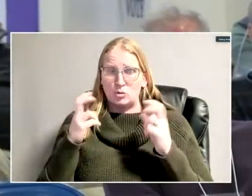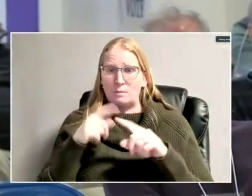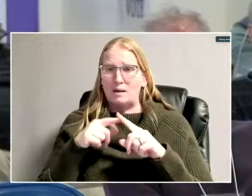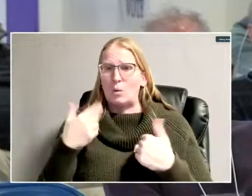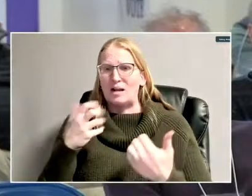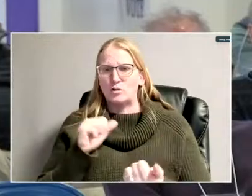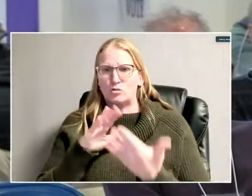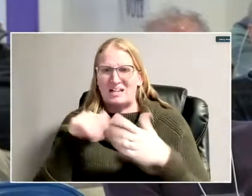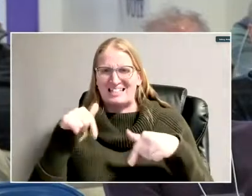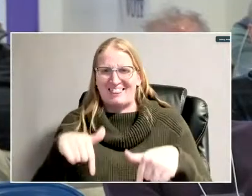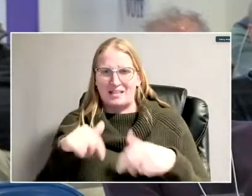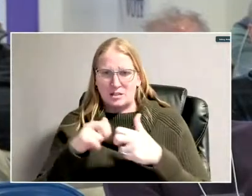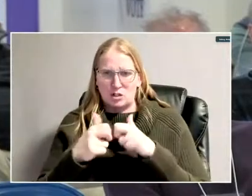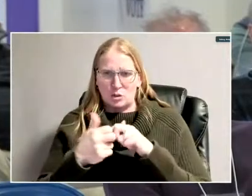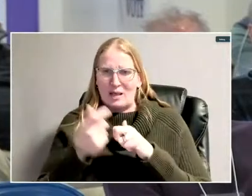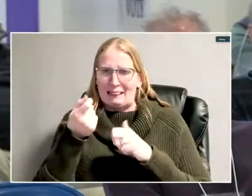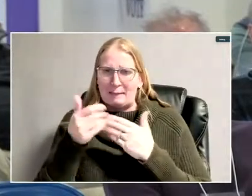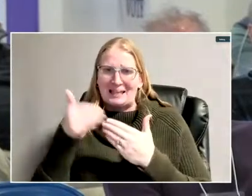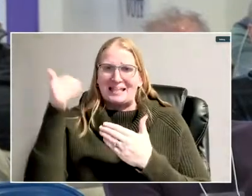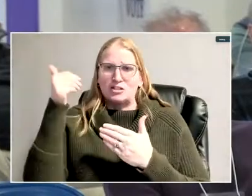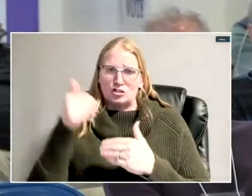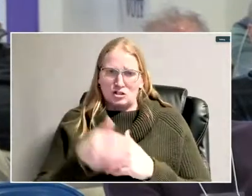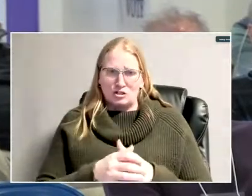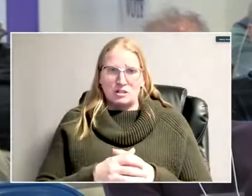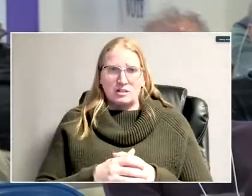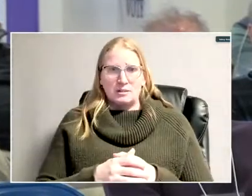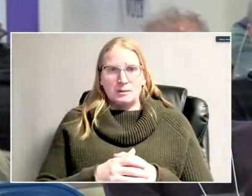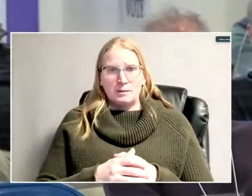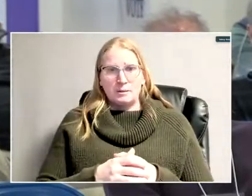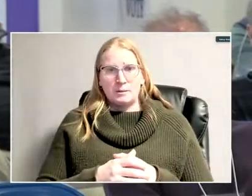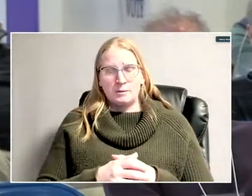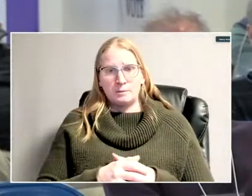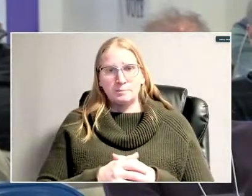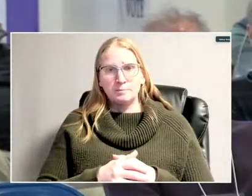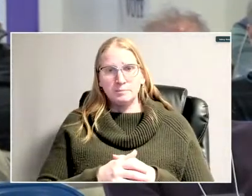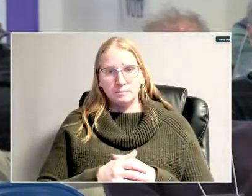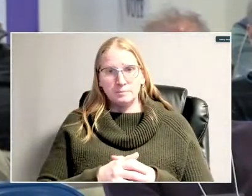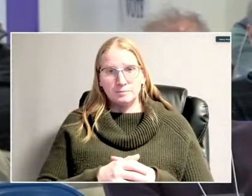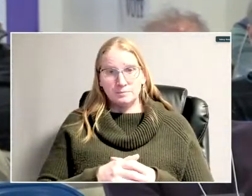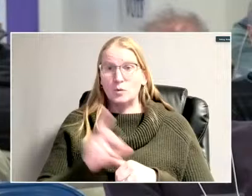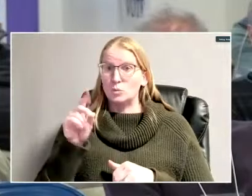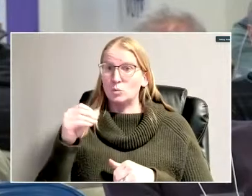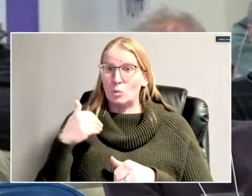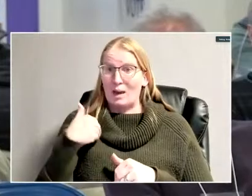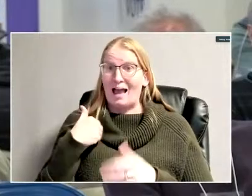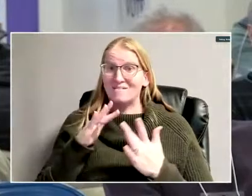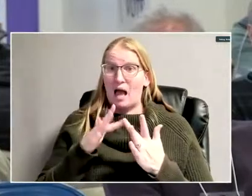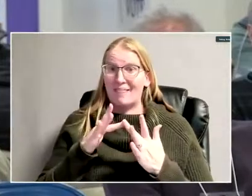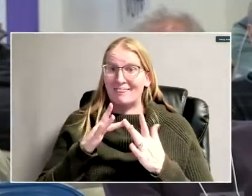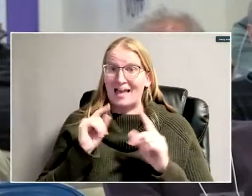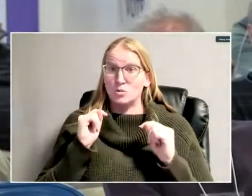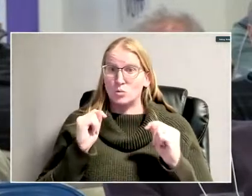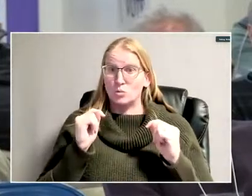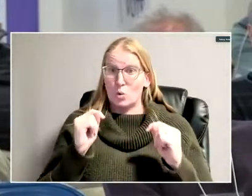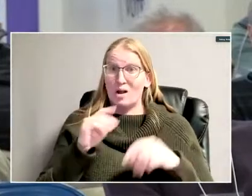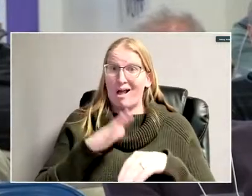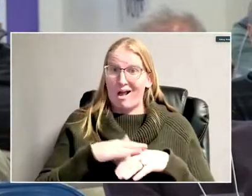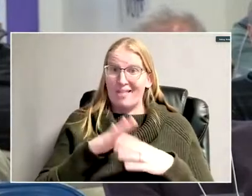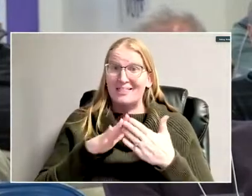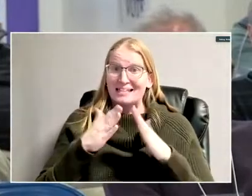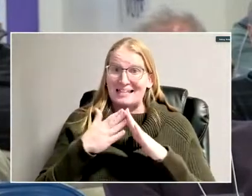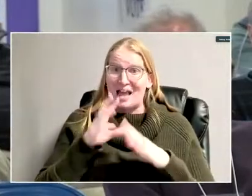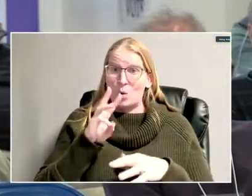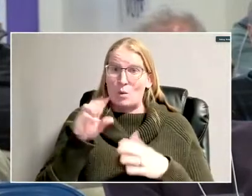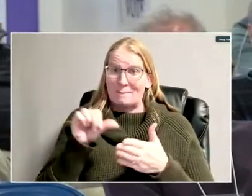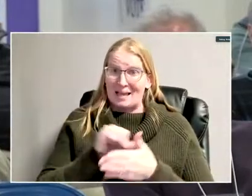easier um there is an online tutorial on the town web page I've gotten